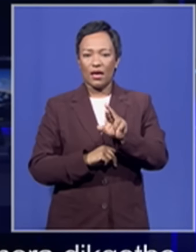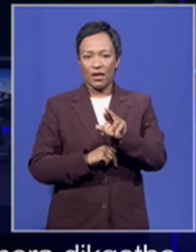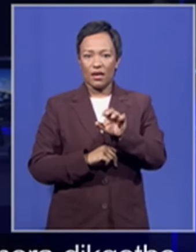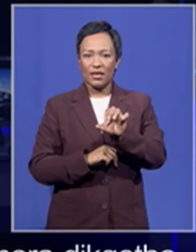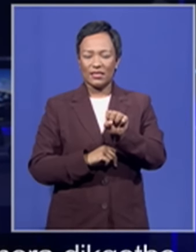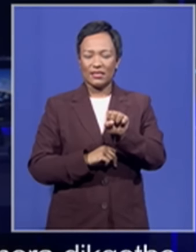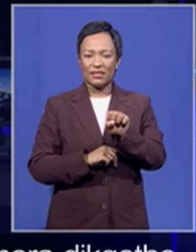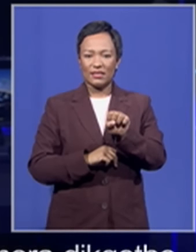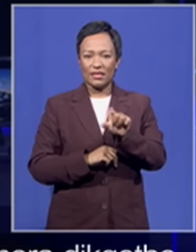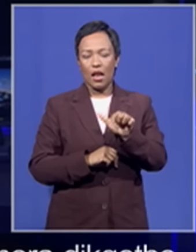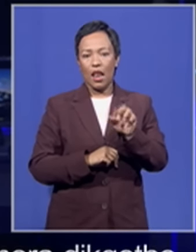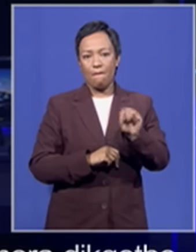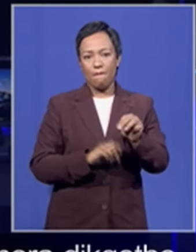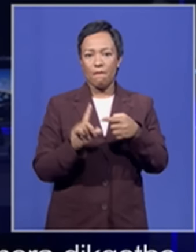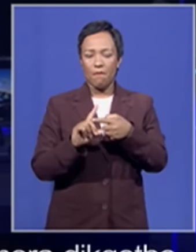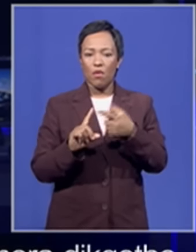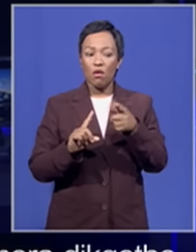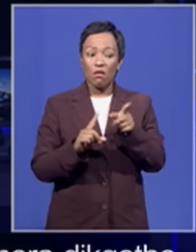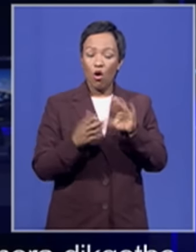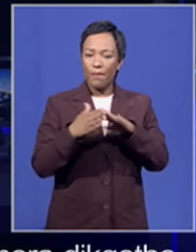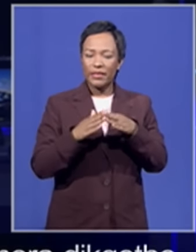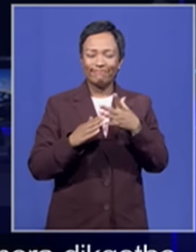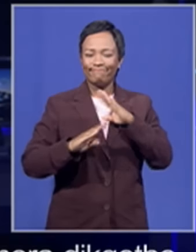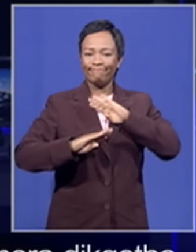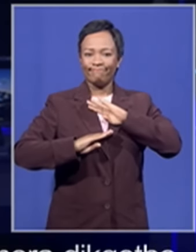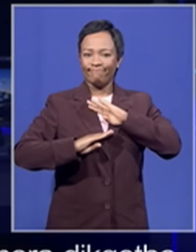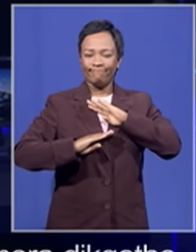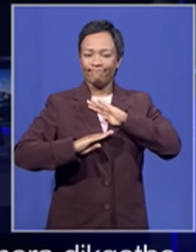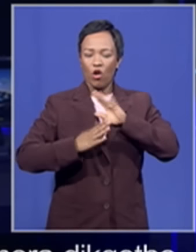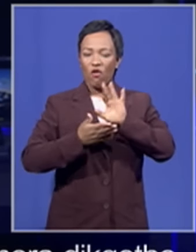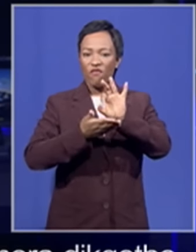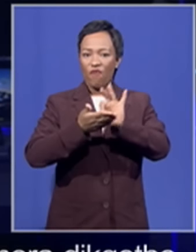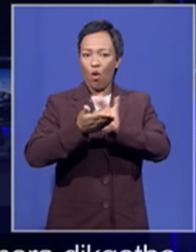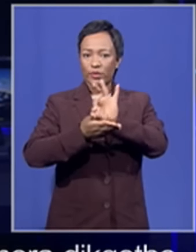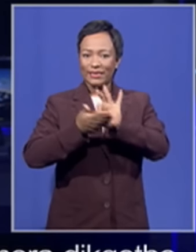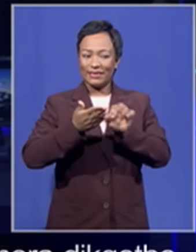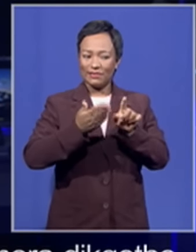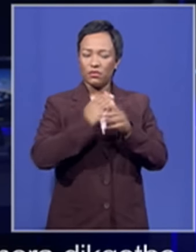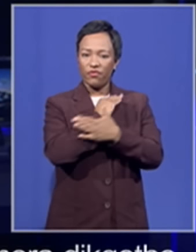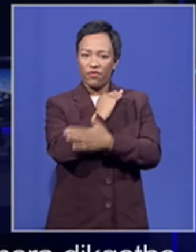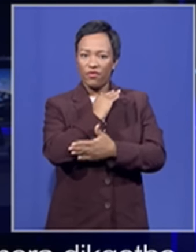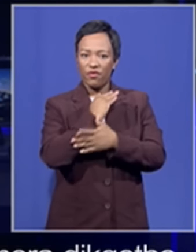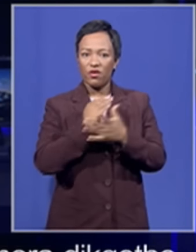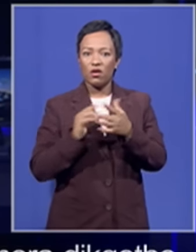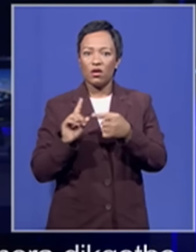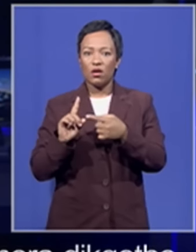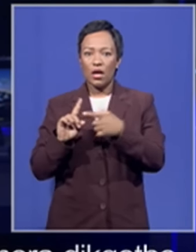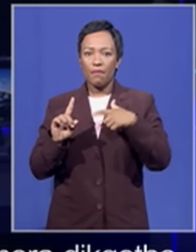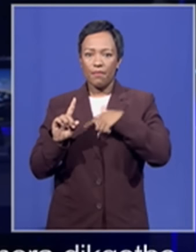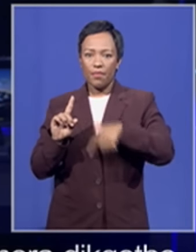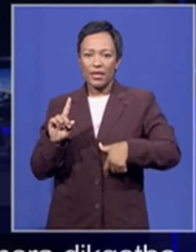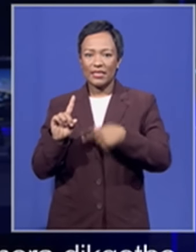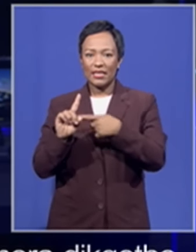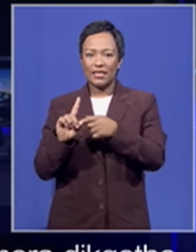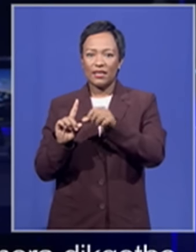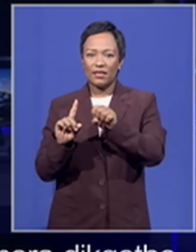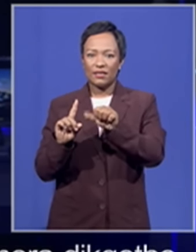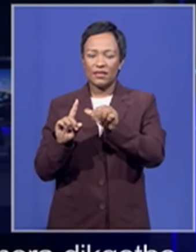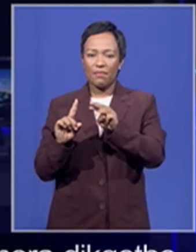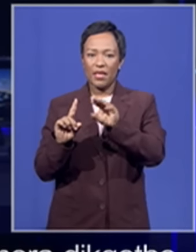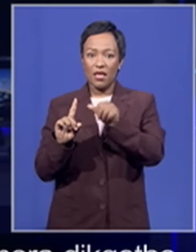bontshang ho se kgotsofale ka sephetho sa dikgetho tse akaretsang tsa naha eo ka mo Presidente Samia Suluhu Hassan a tla